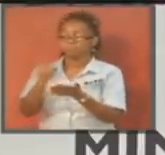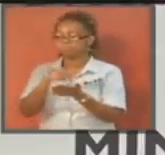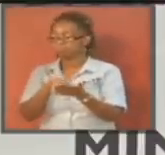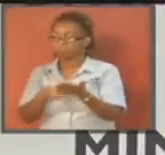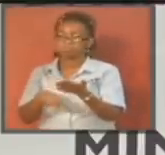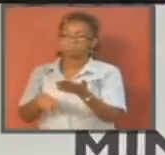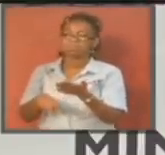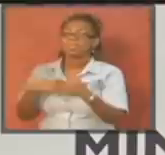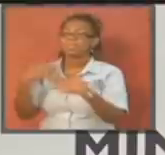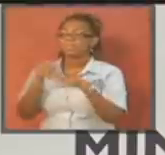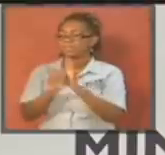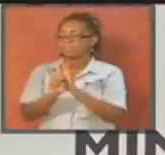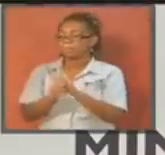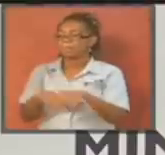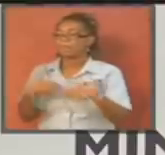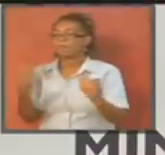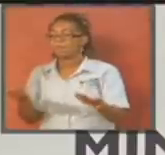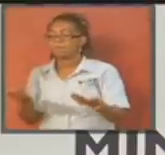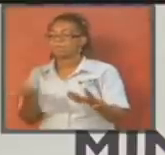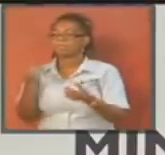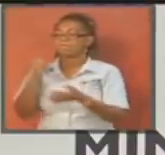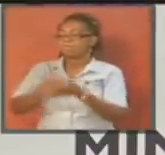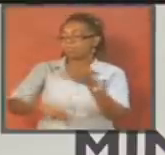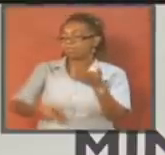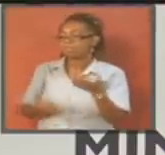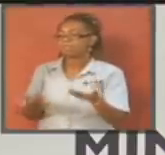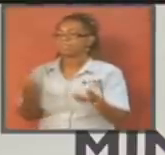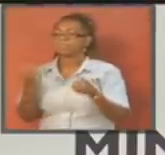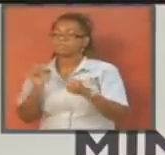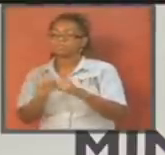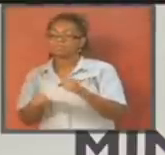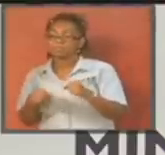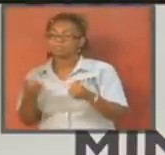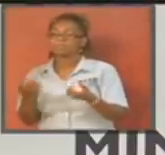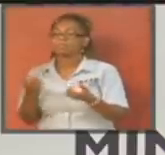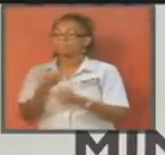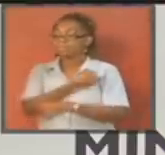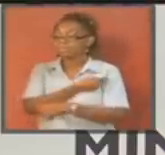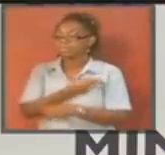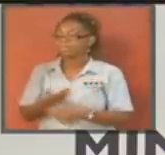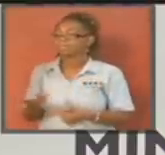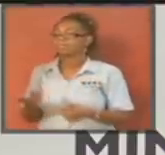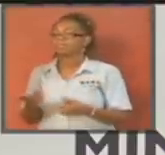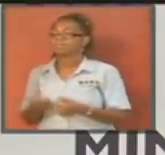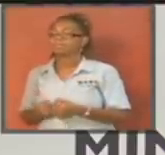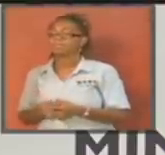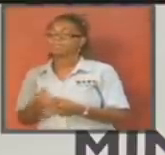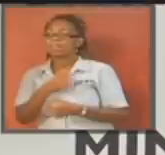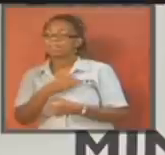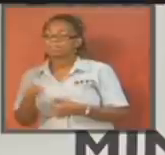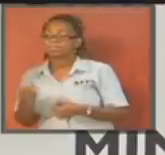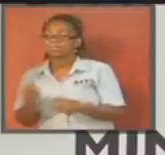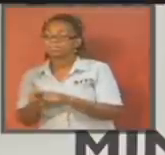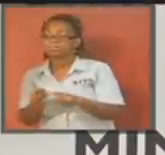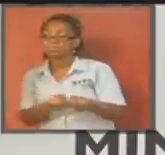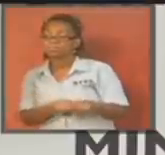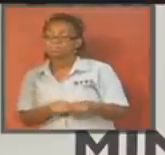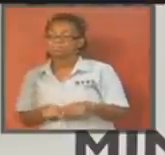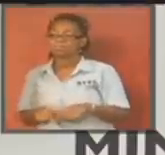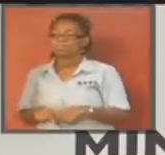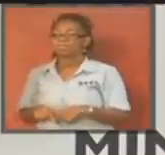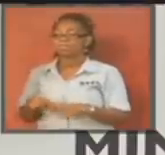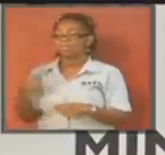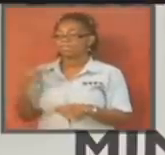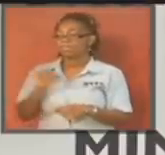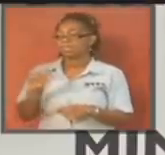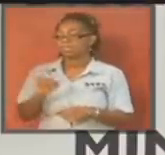invoicing, which is part and parcel of the importation requirements, and two, the regulatory documents in terms of a clinical dossier, which